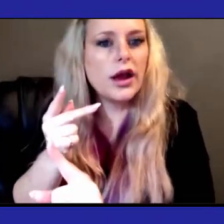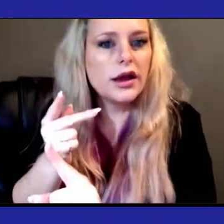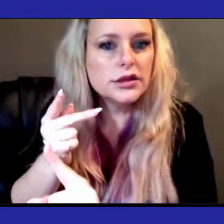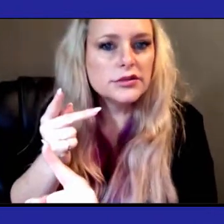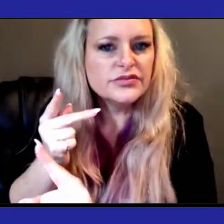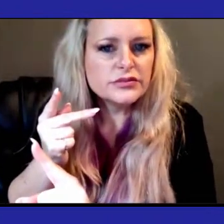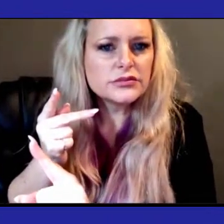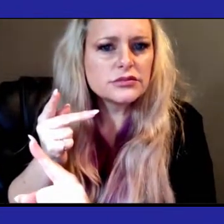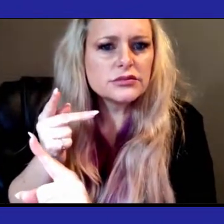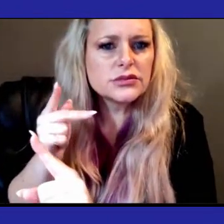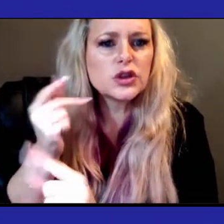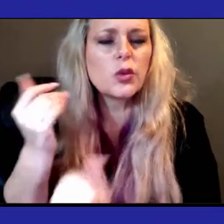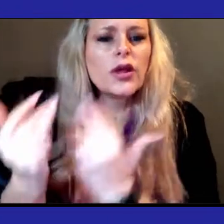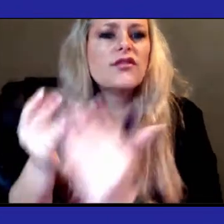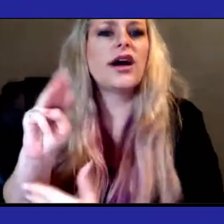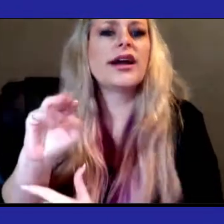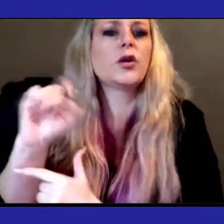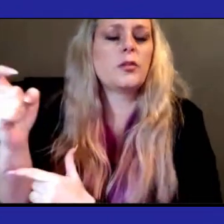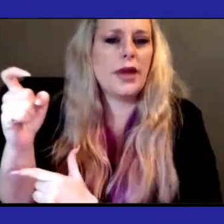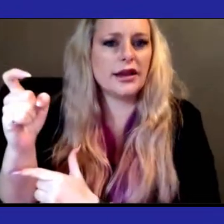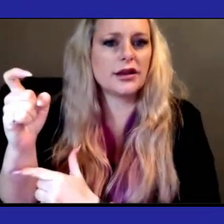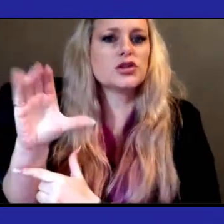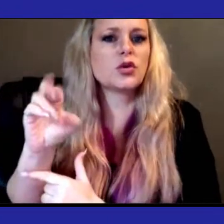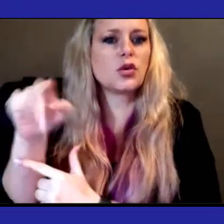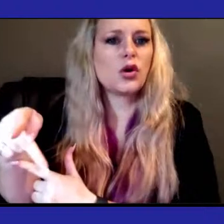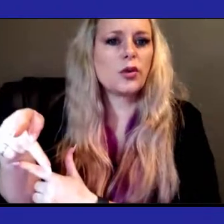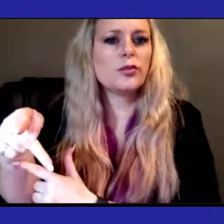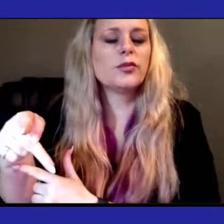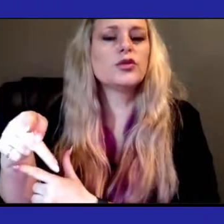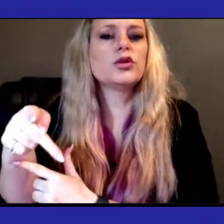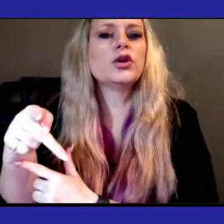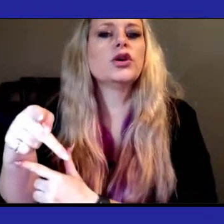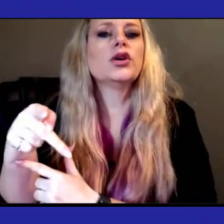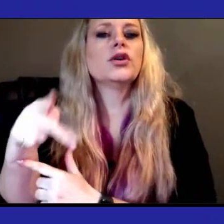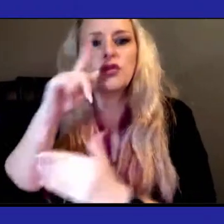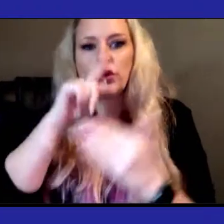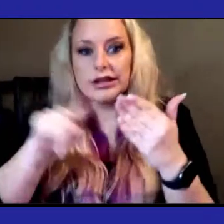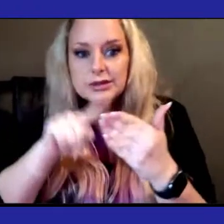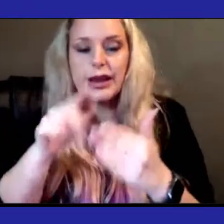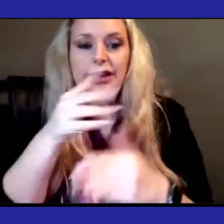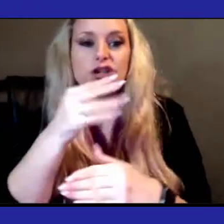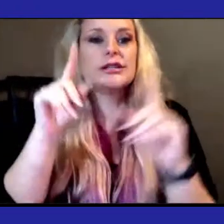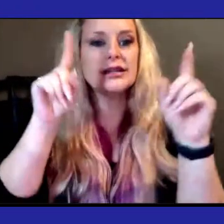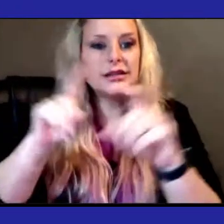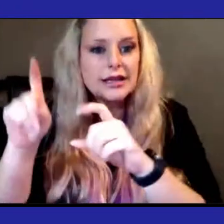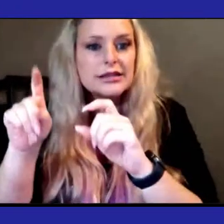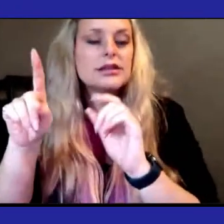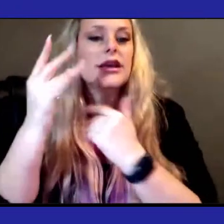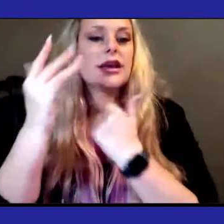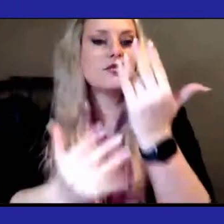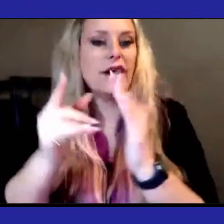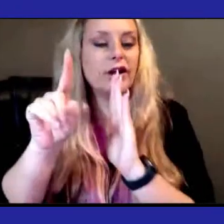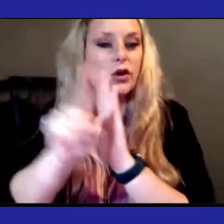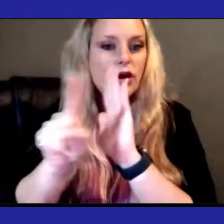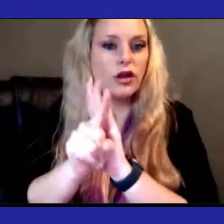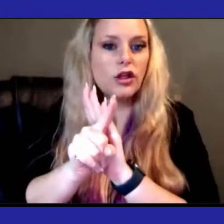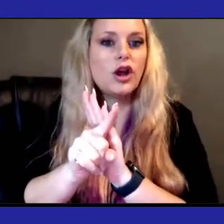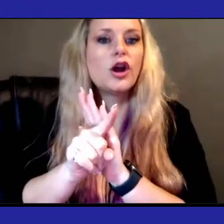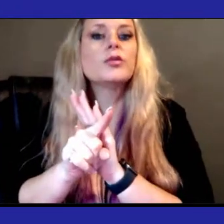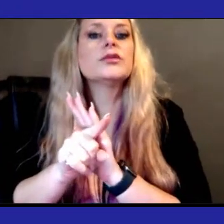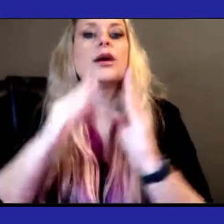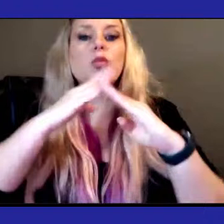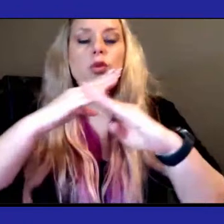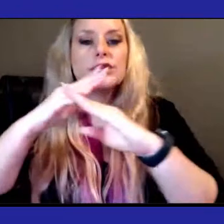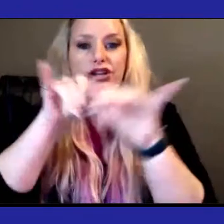and testing of the fire alarm and fire protection systems across all acute and post-acute care at New York City Health and Hospitals facility for